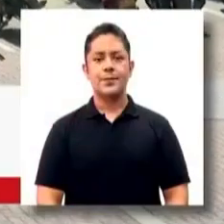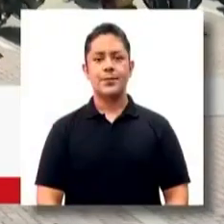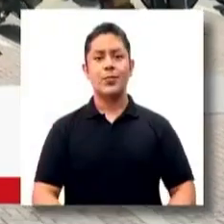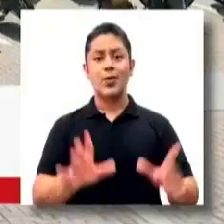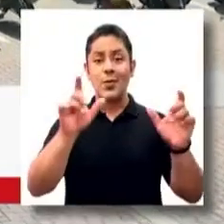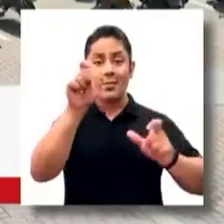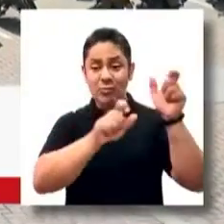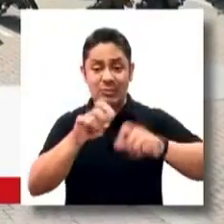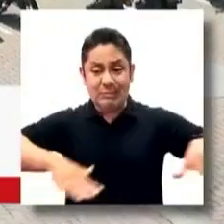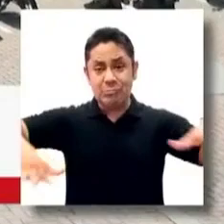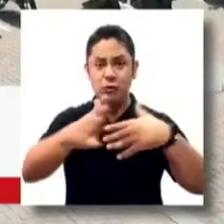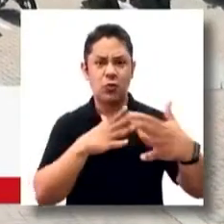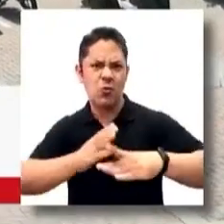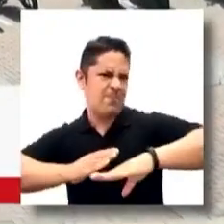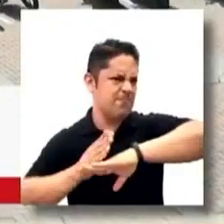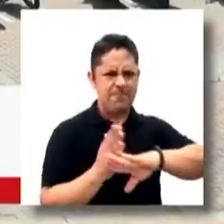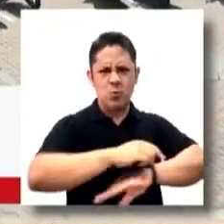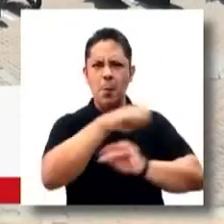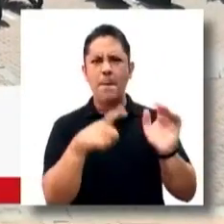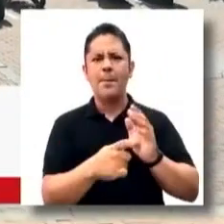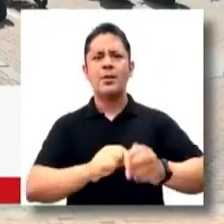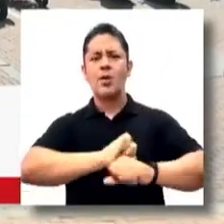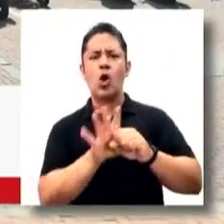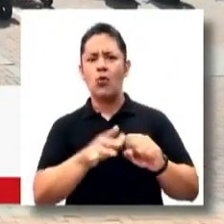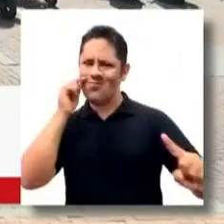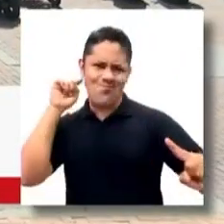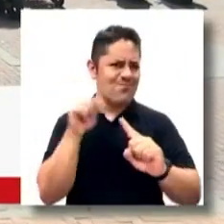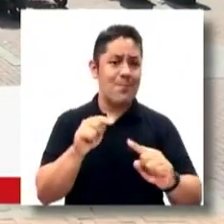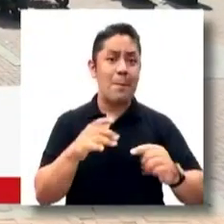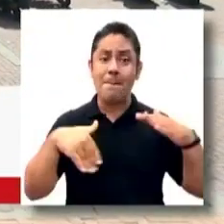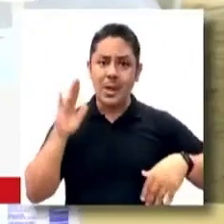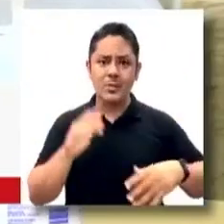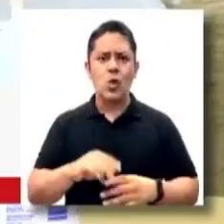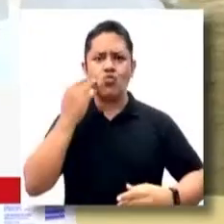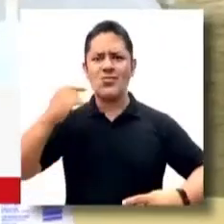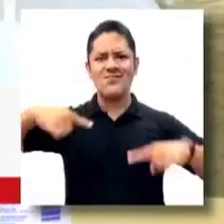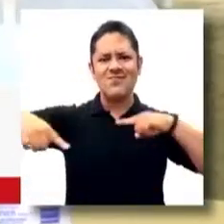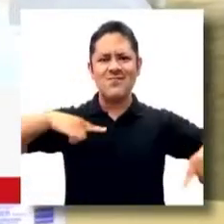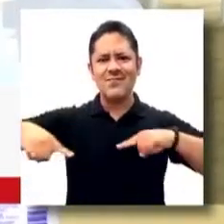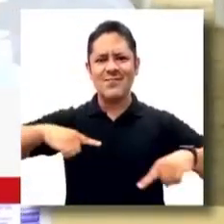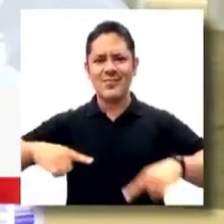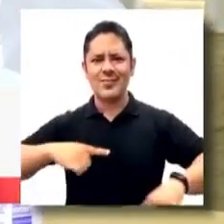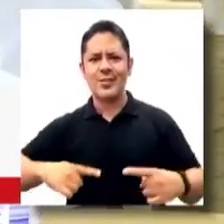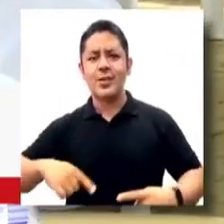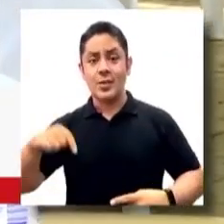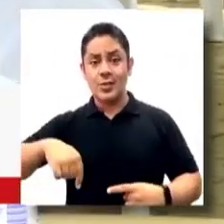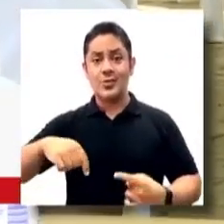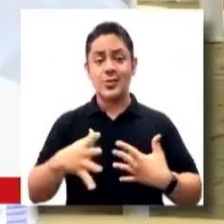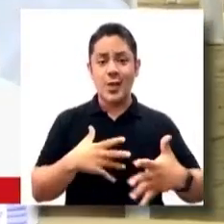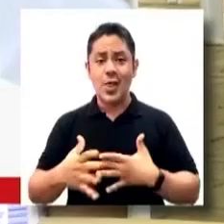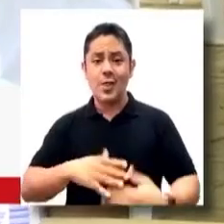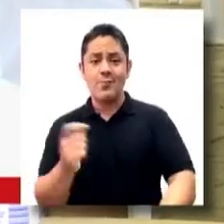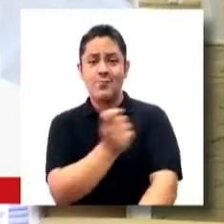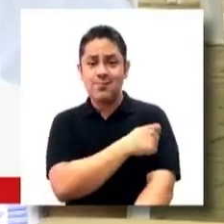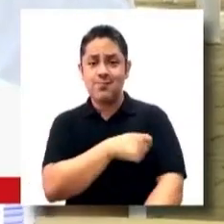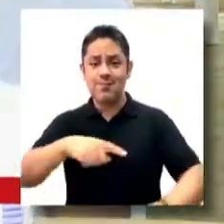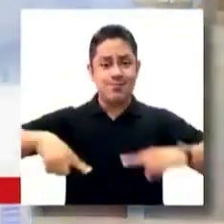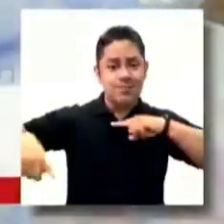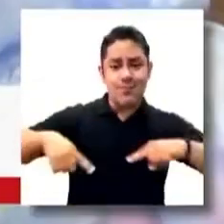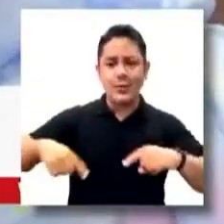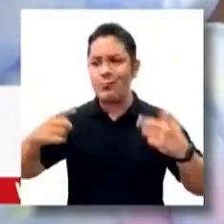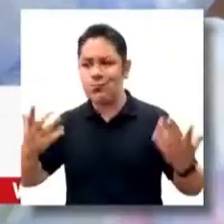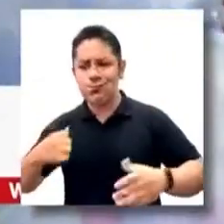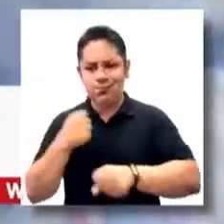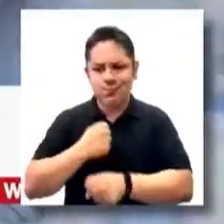The immunization of the islanders against COVID-19 continues to be a priority. Just the vaccination coordination continues to work steadily